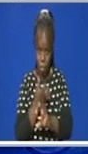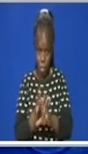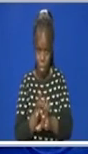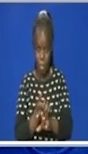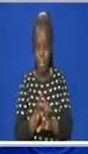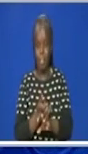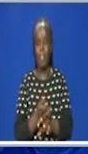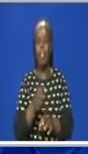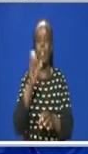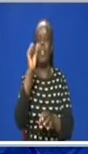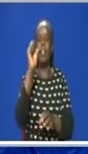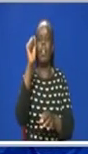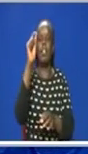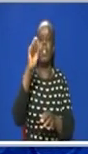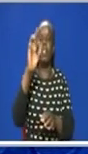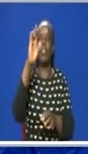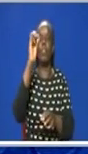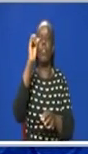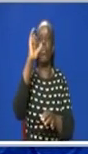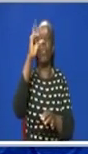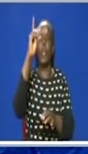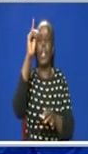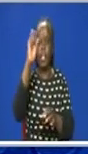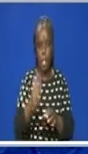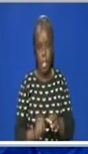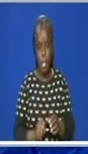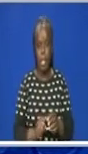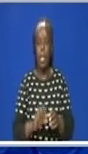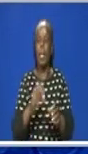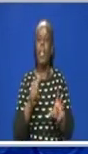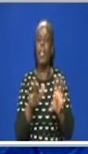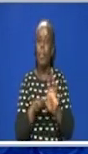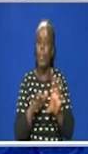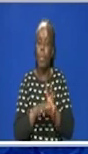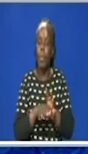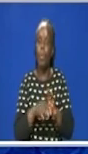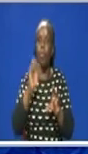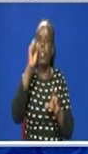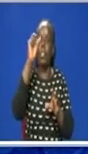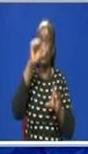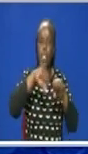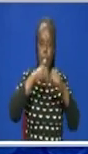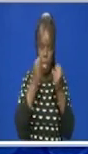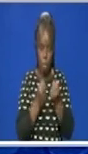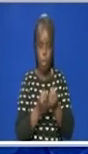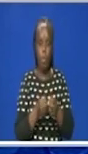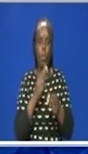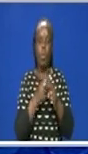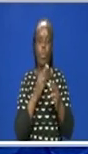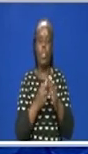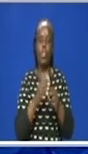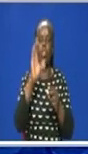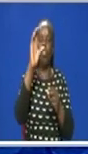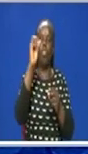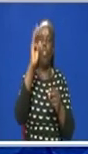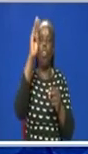space. Asteroids. So we have the asteroids. Mm-hmm. And then we have another member of the solar system that is called the comet. So this is